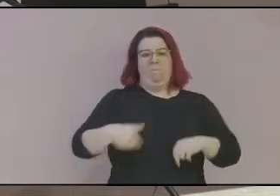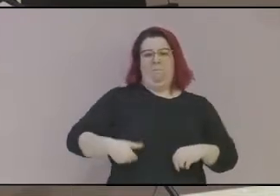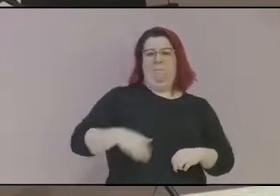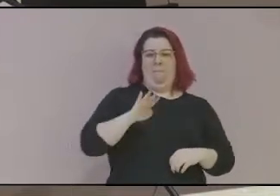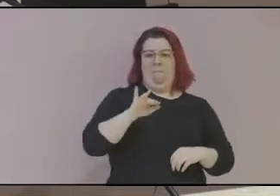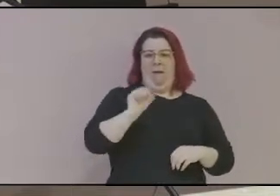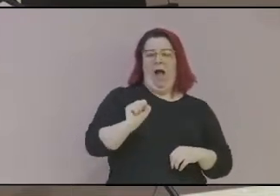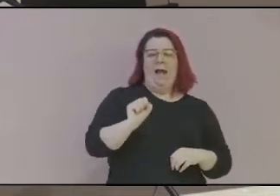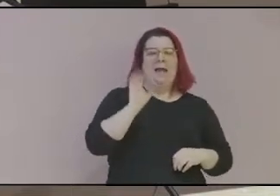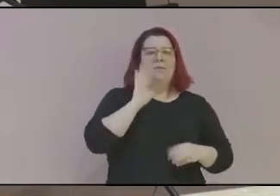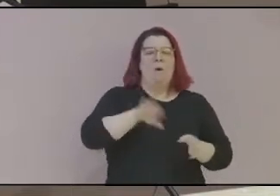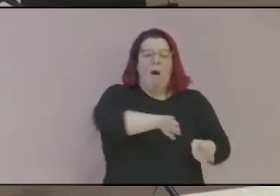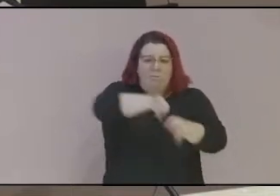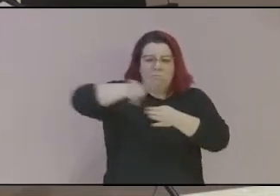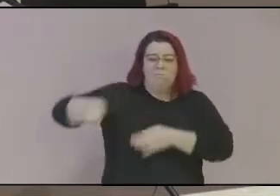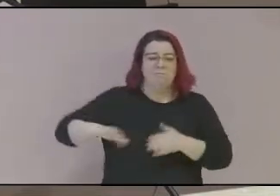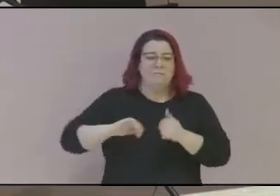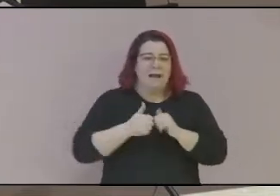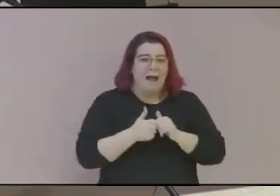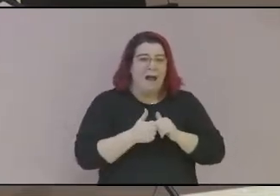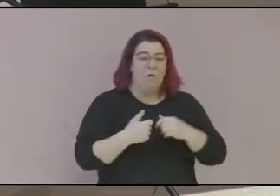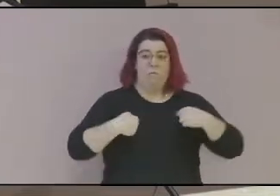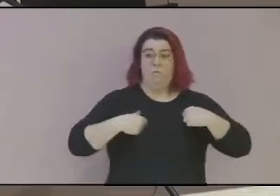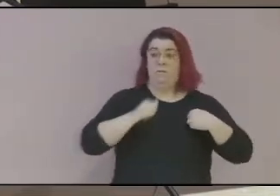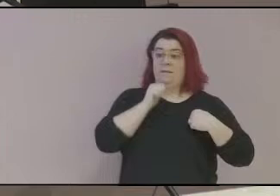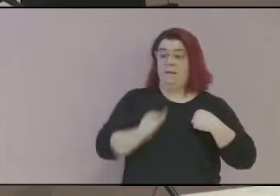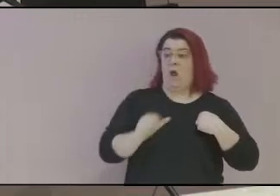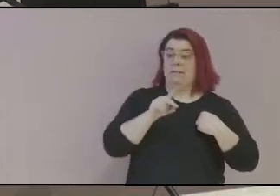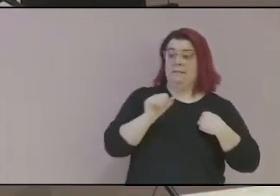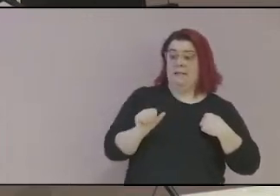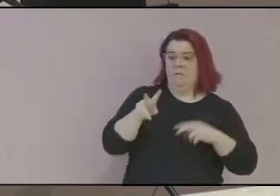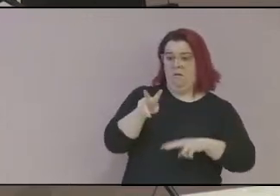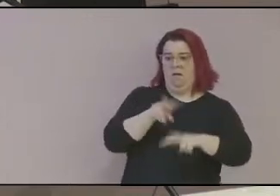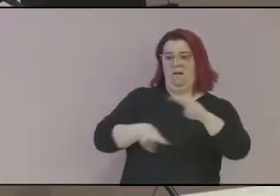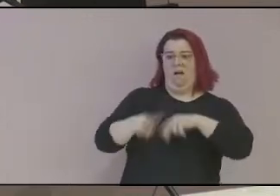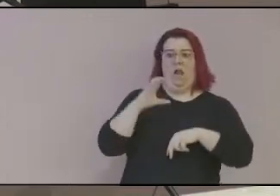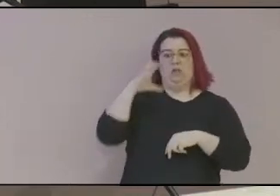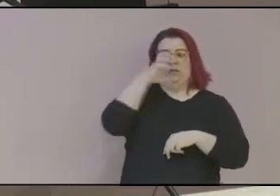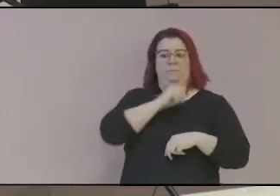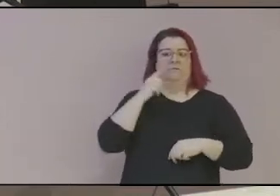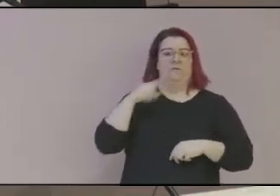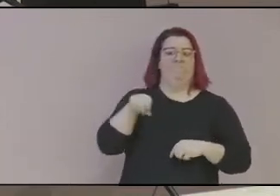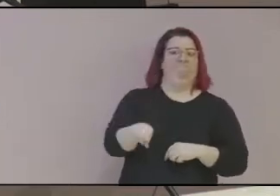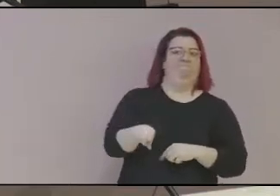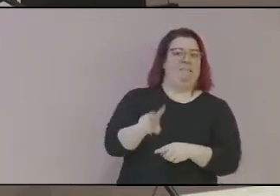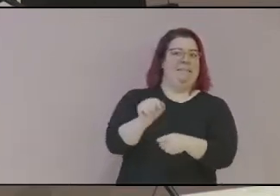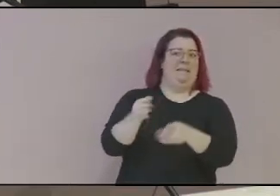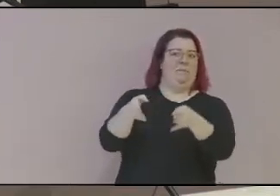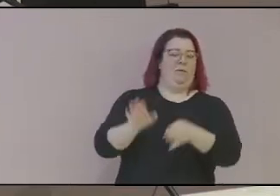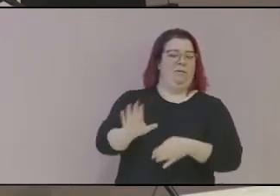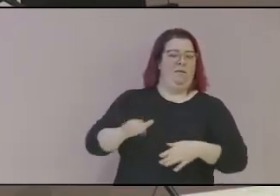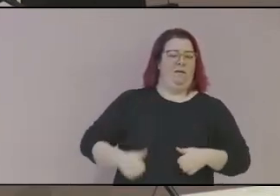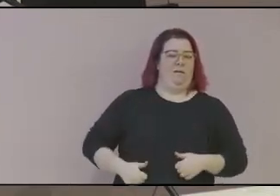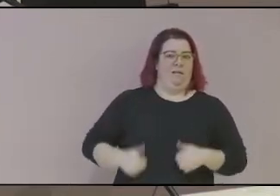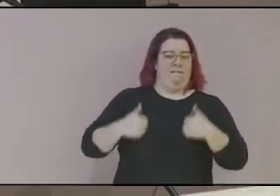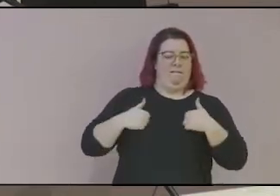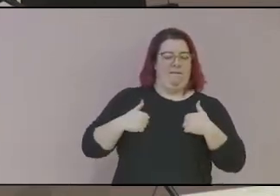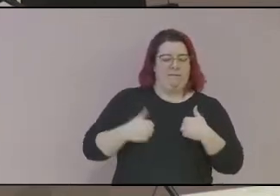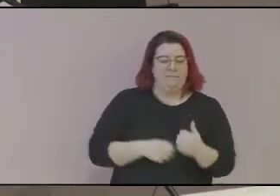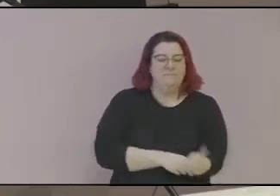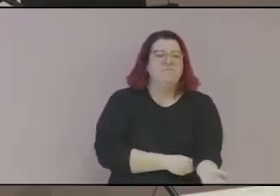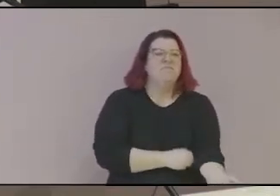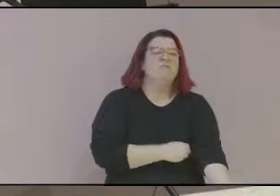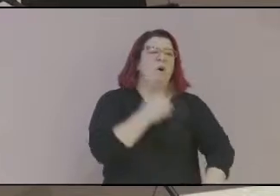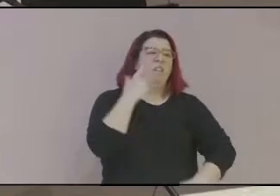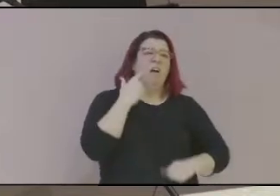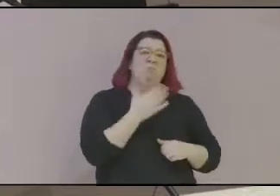estimations, often by non-disabled people, about disabled people's quality of life. And they felt that these would be objective mortality metrics, and for that